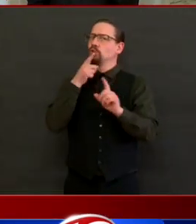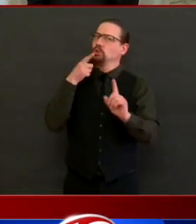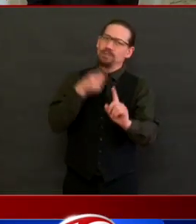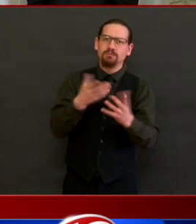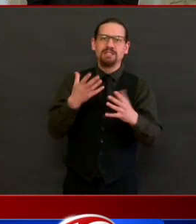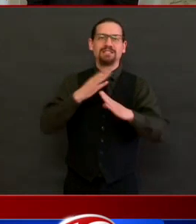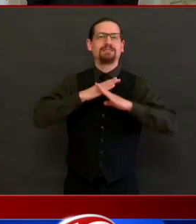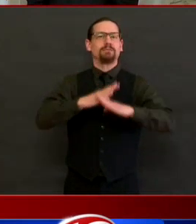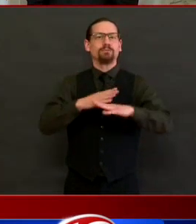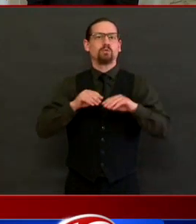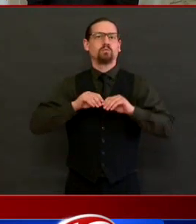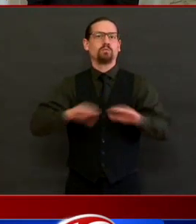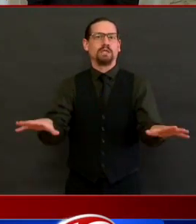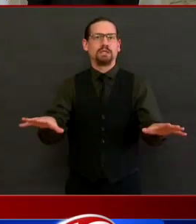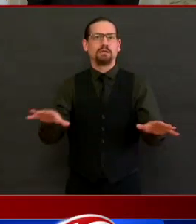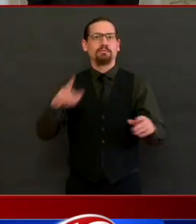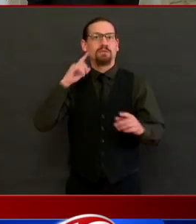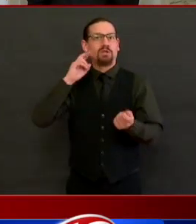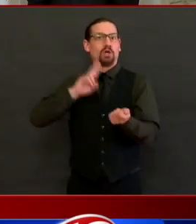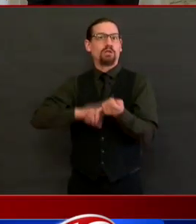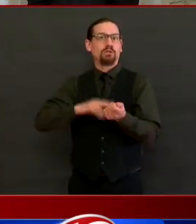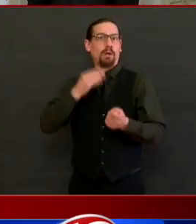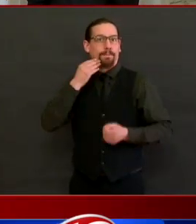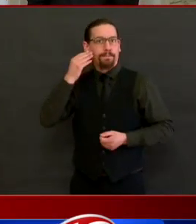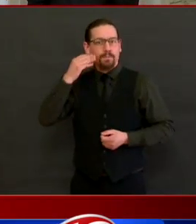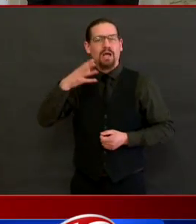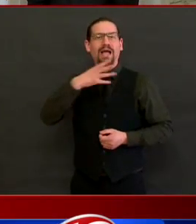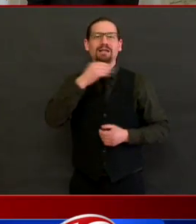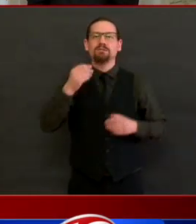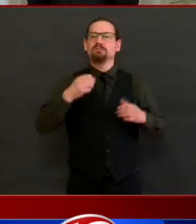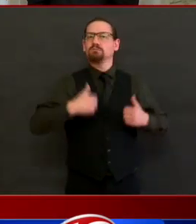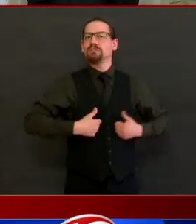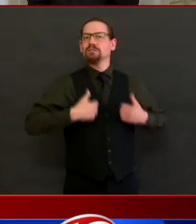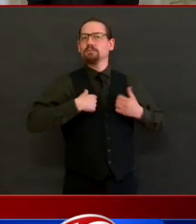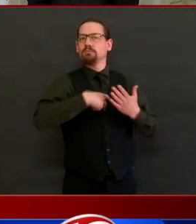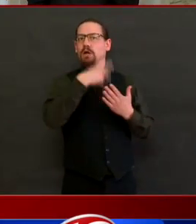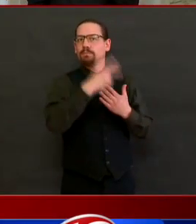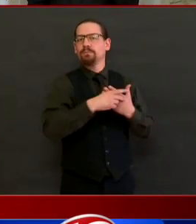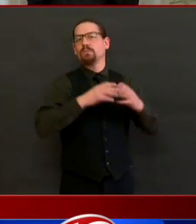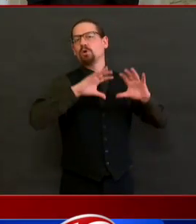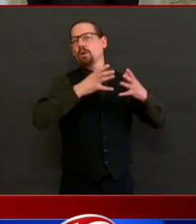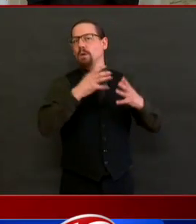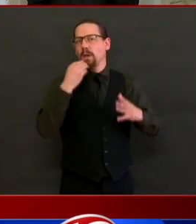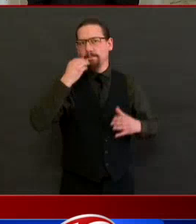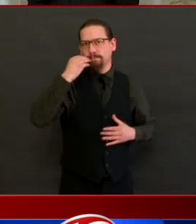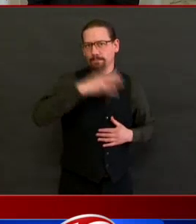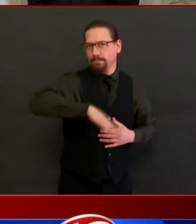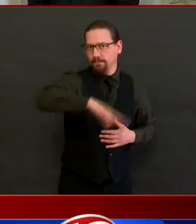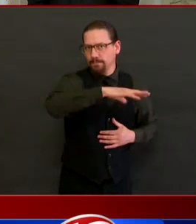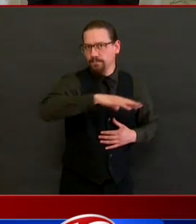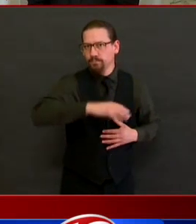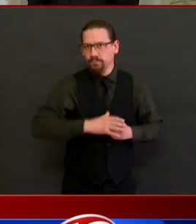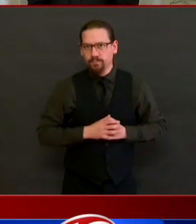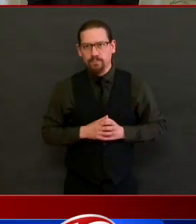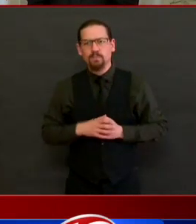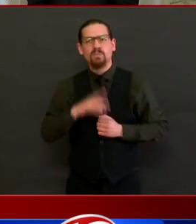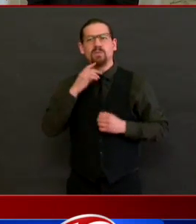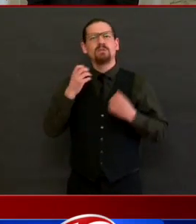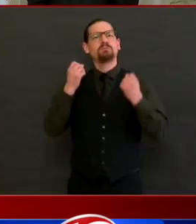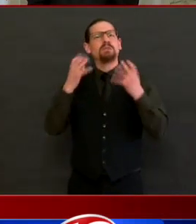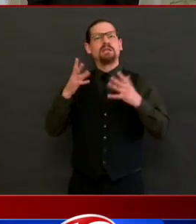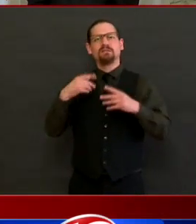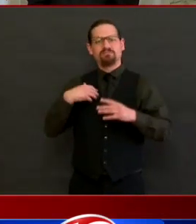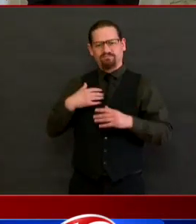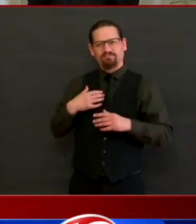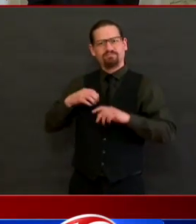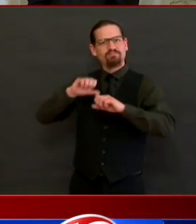nursing homes and other congregate settings, and to make sure that people get the specialized care that they need in these